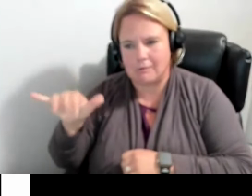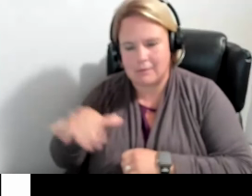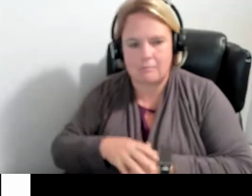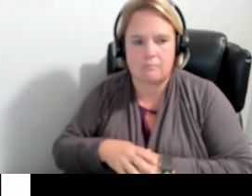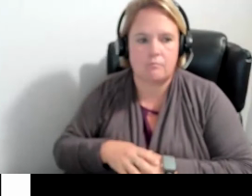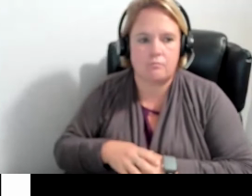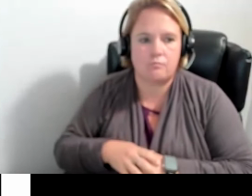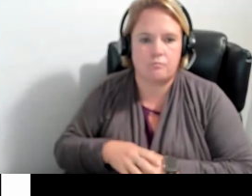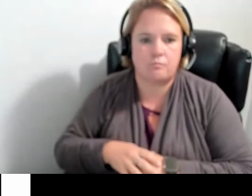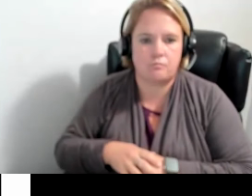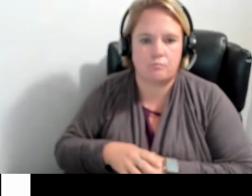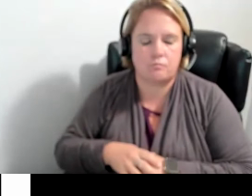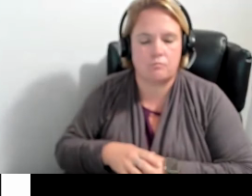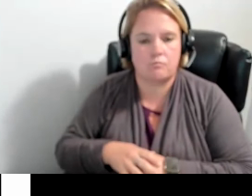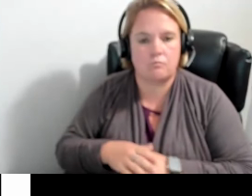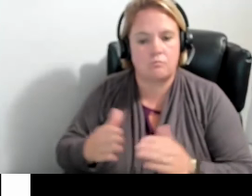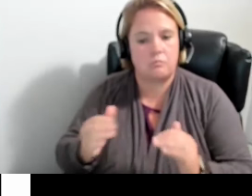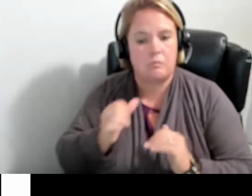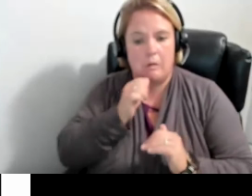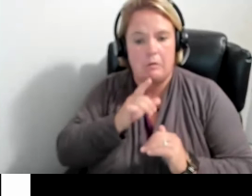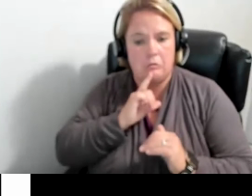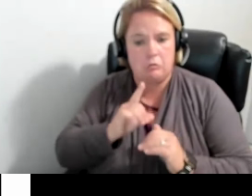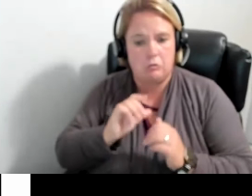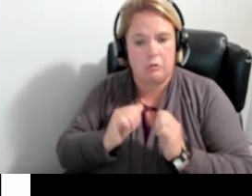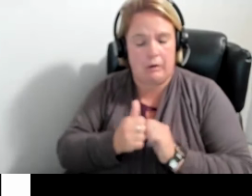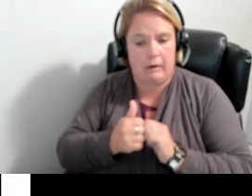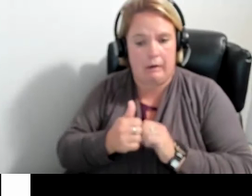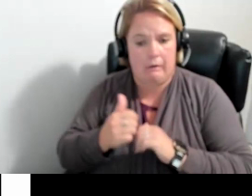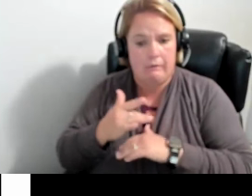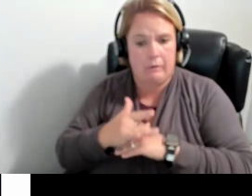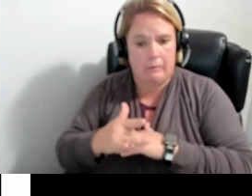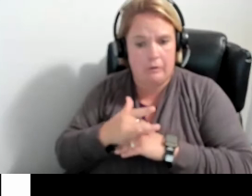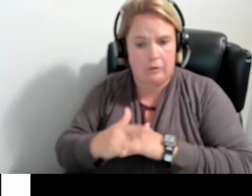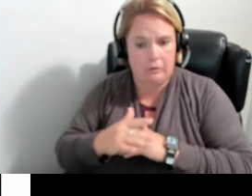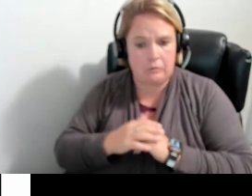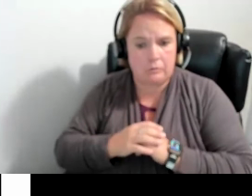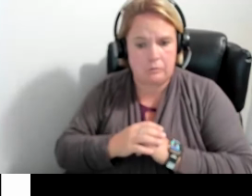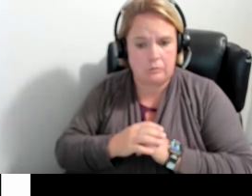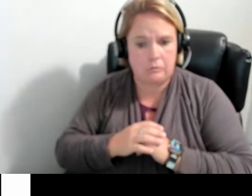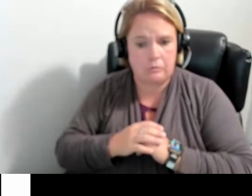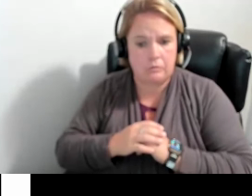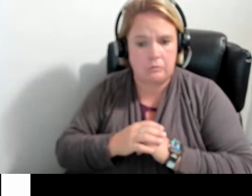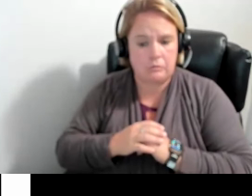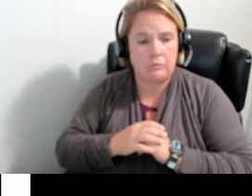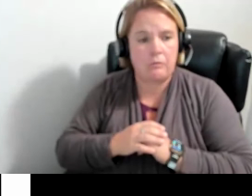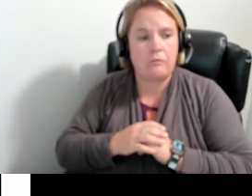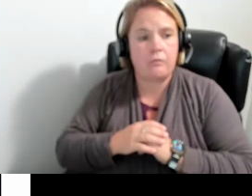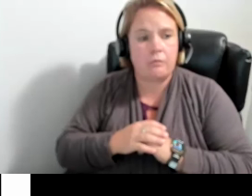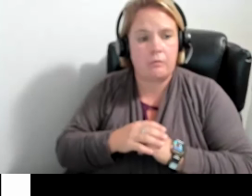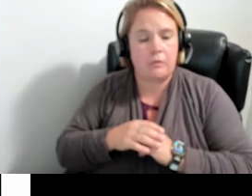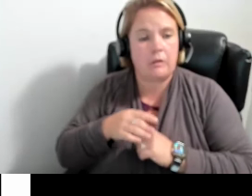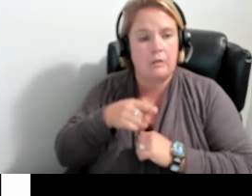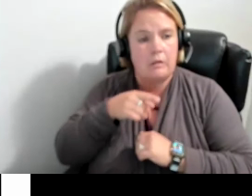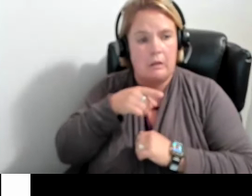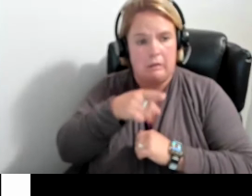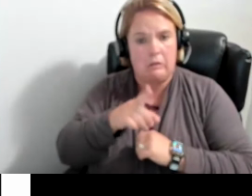So I'm not sure how familiar people are with the distinction of credit and non-credit here on our campus, and this is really big for